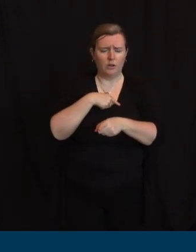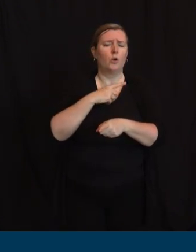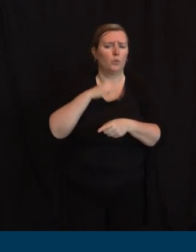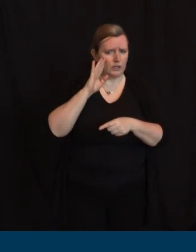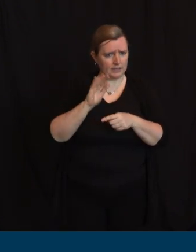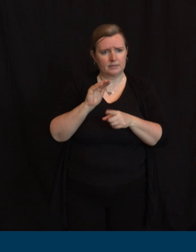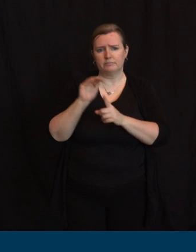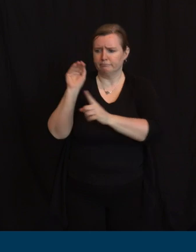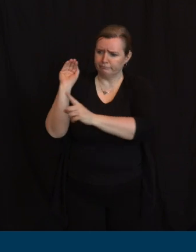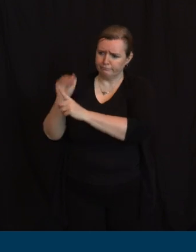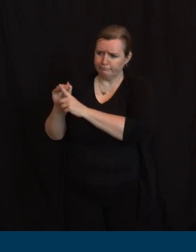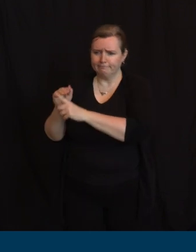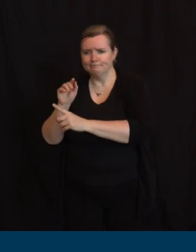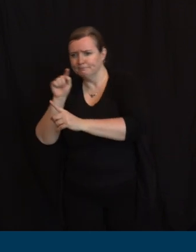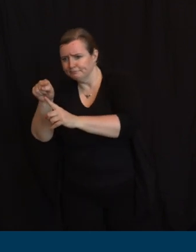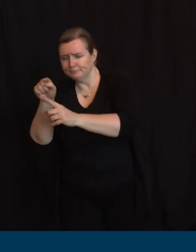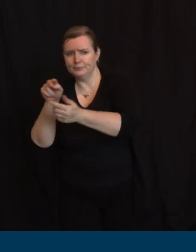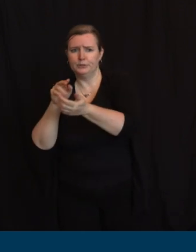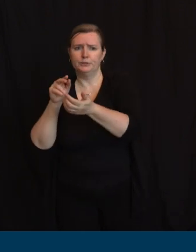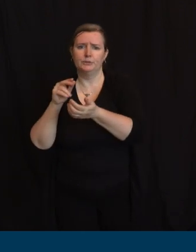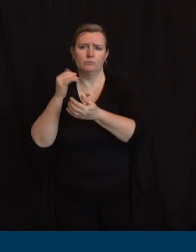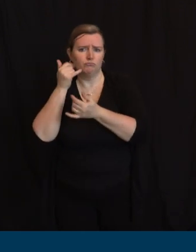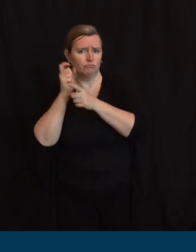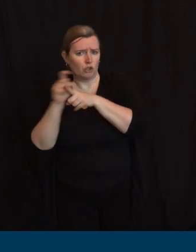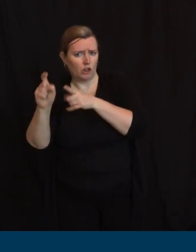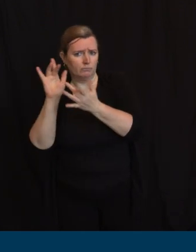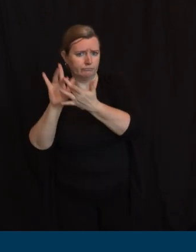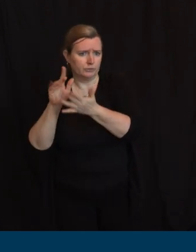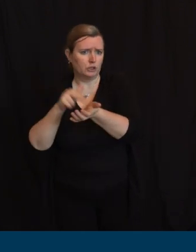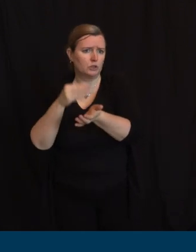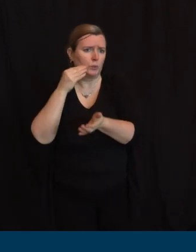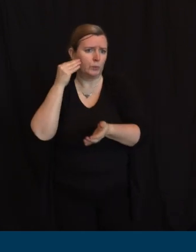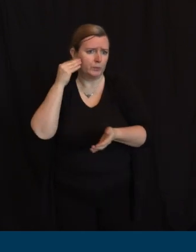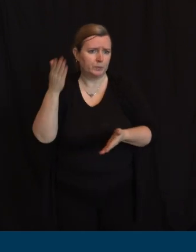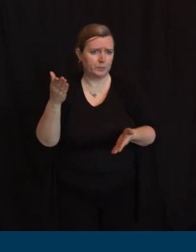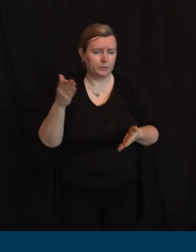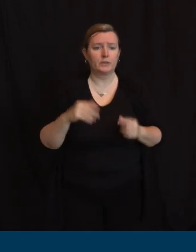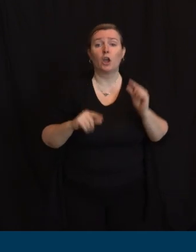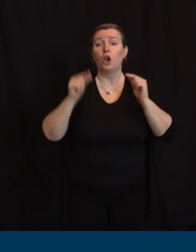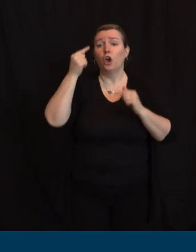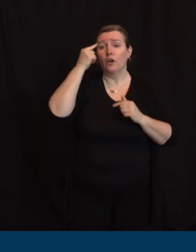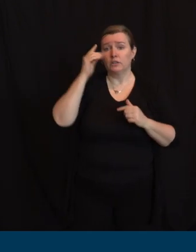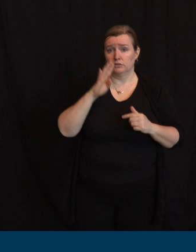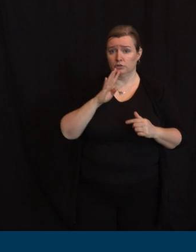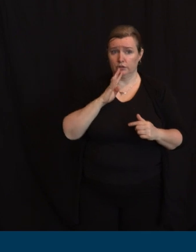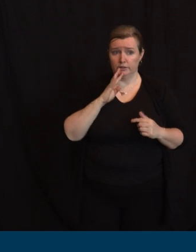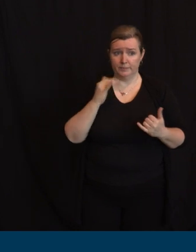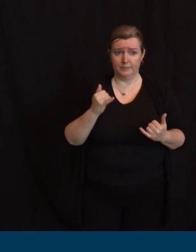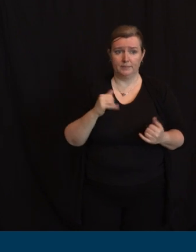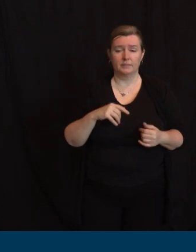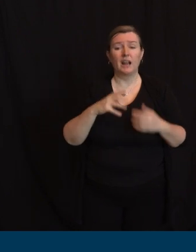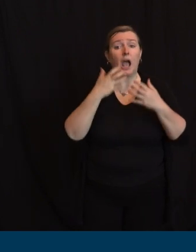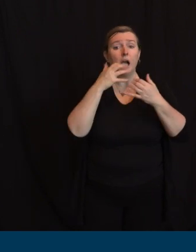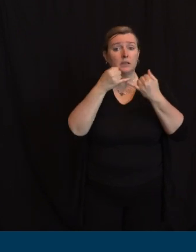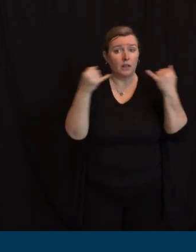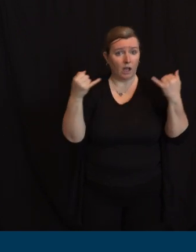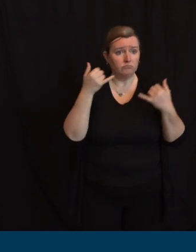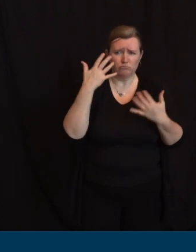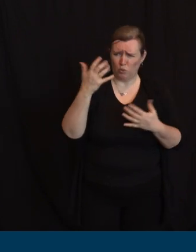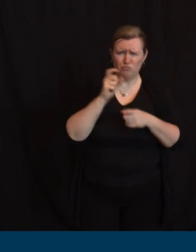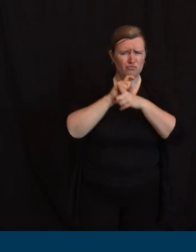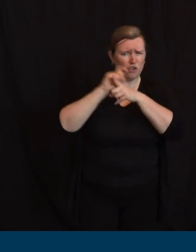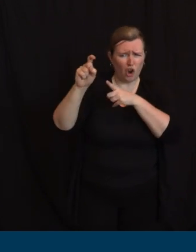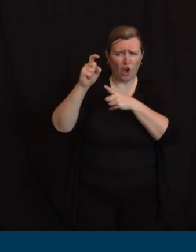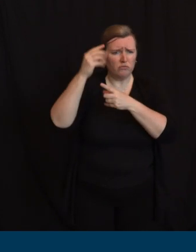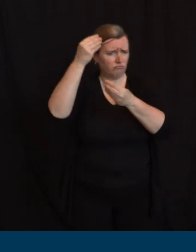the hotline, go on the website that you see behind us, let us know. And you should know that we're pounding away to remind folks of the directive. It is